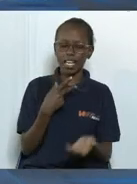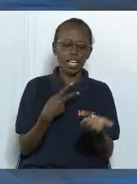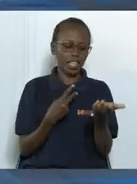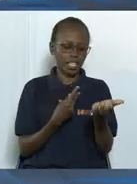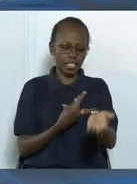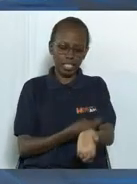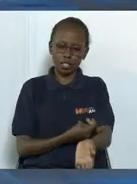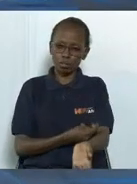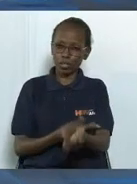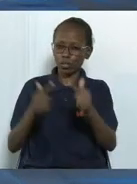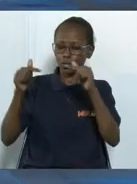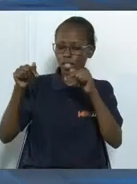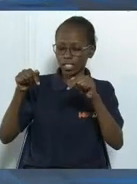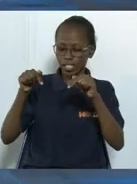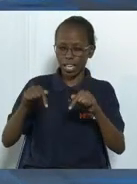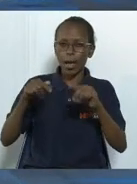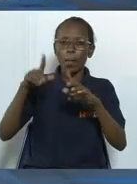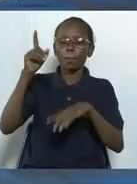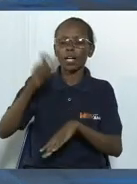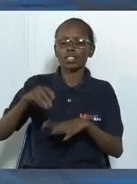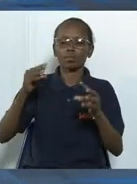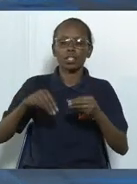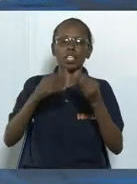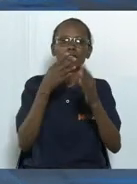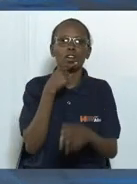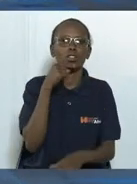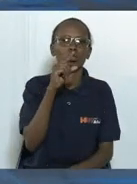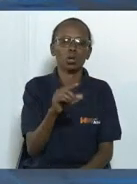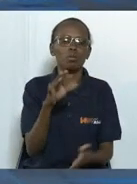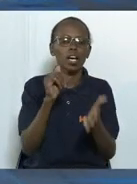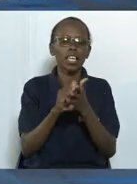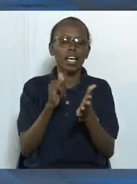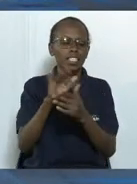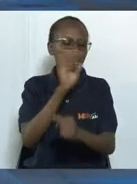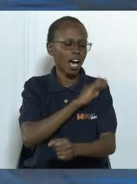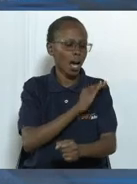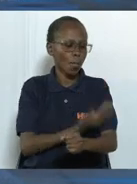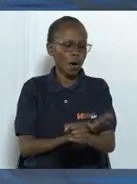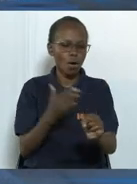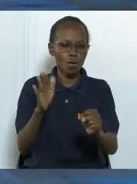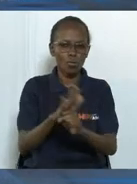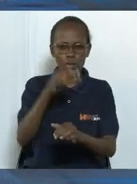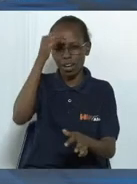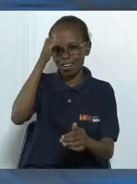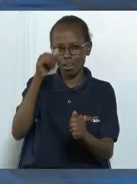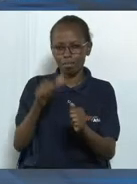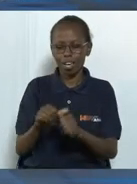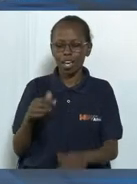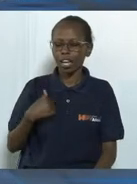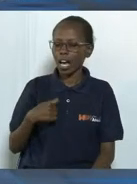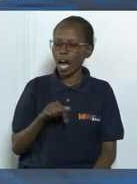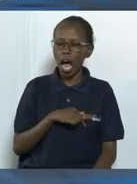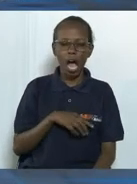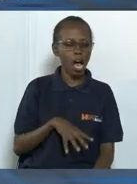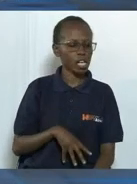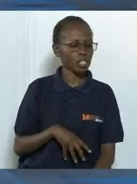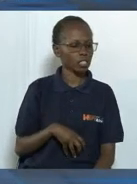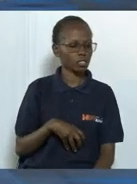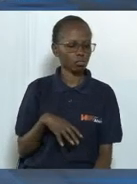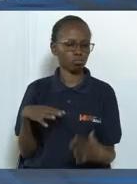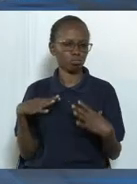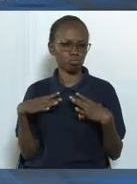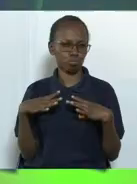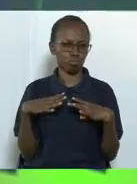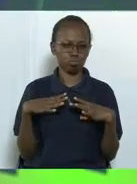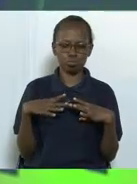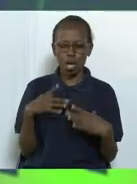the day, still had to be administered to him. And that was a powerful reminder that we should not be arrogant enough